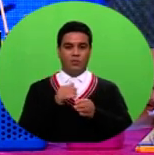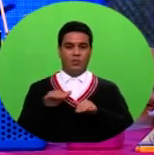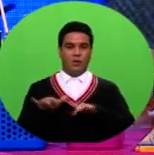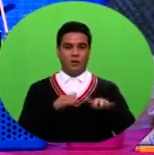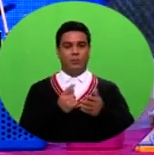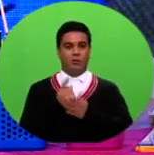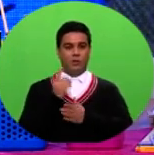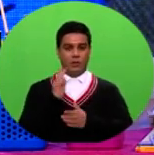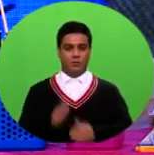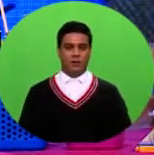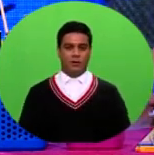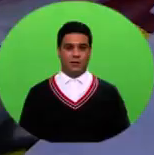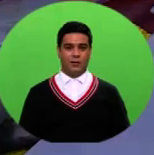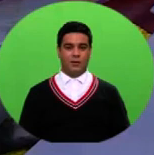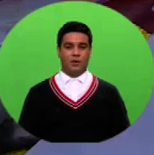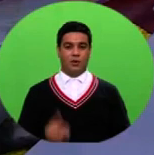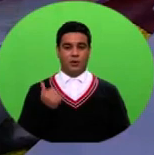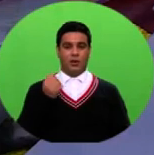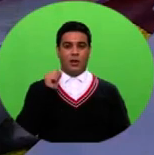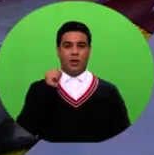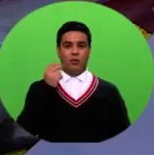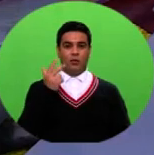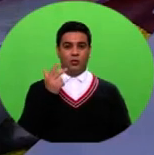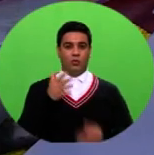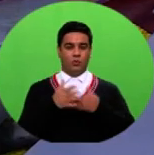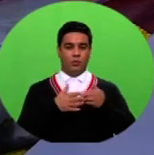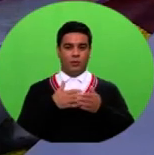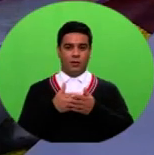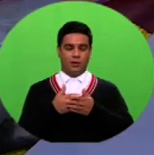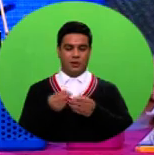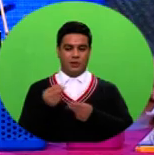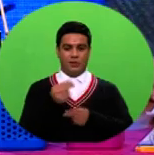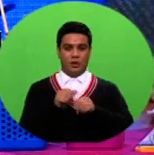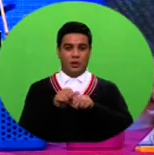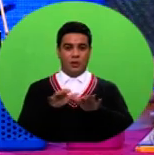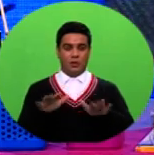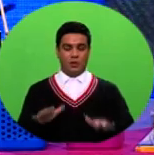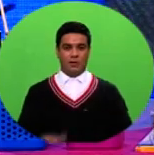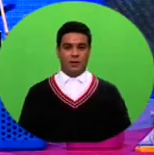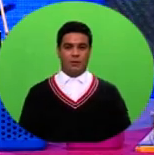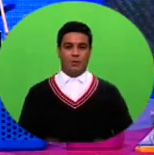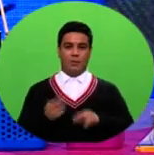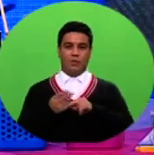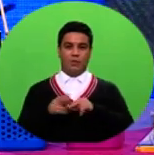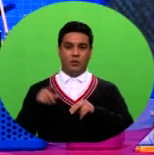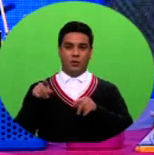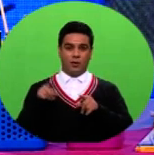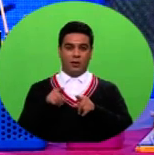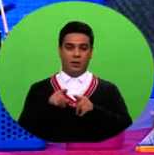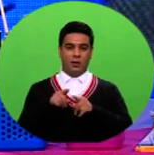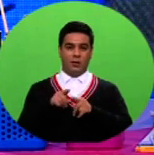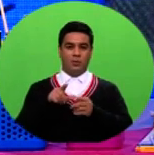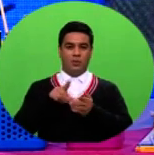boshlaymiz. Buning uchun A3 qog'ozga chizmaning yoyilmasini, ya'ni mana bunday geometrik